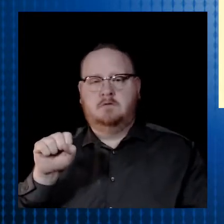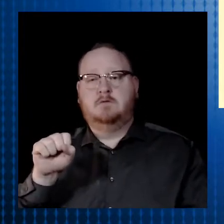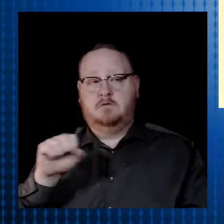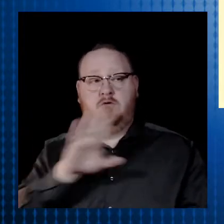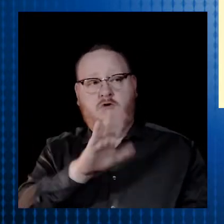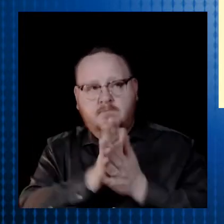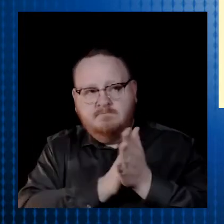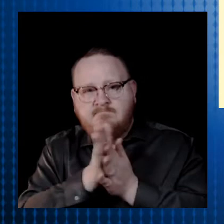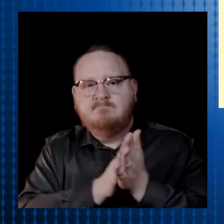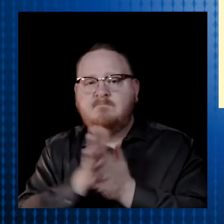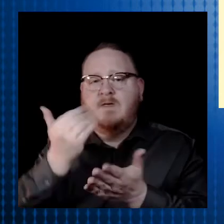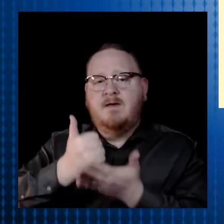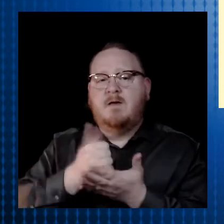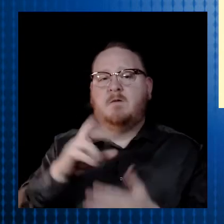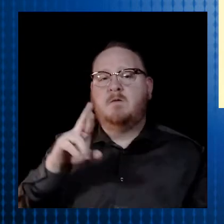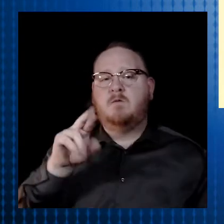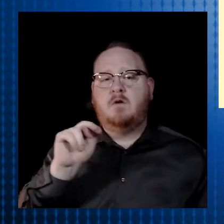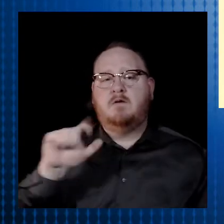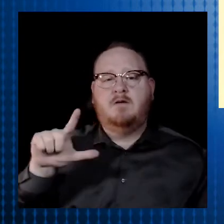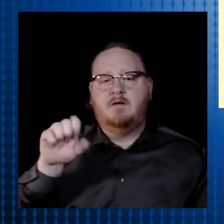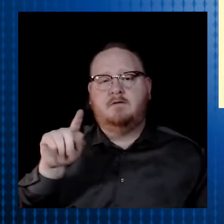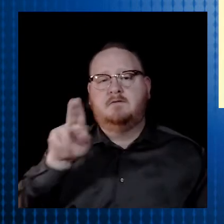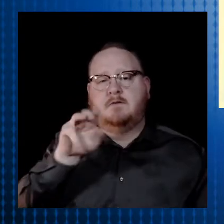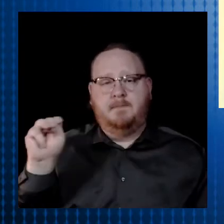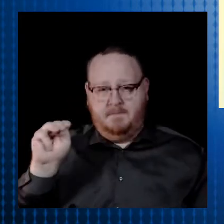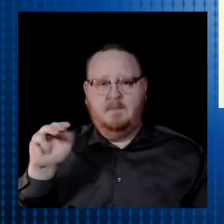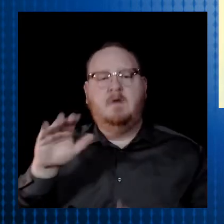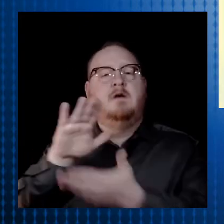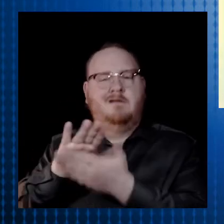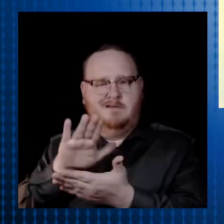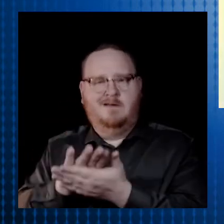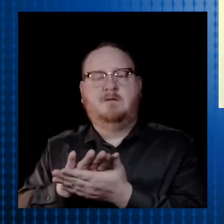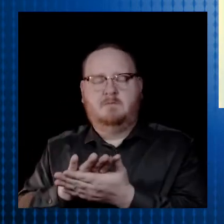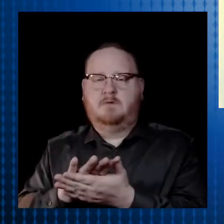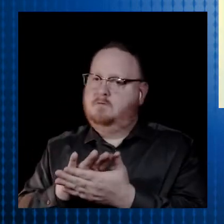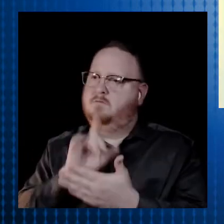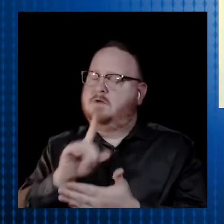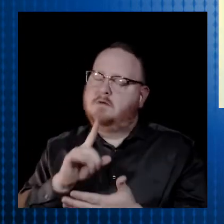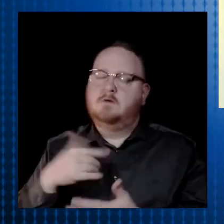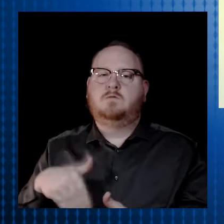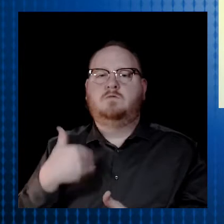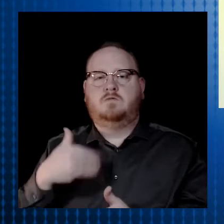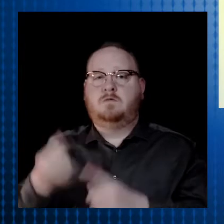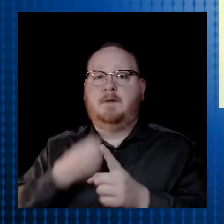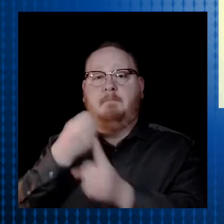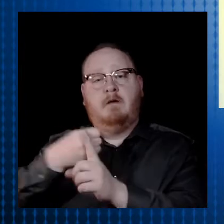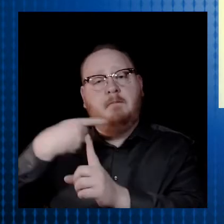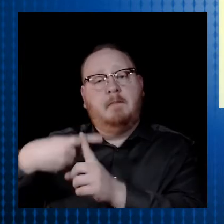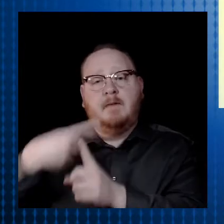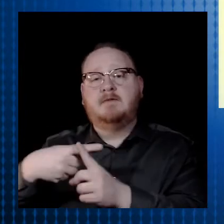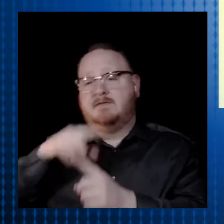Academy become a Capturing Kids' Hearts National Showcase School through building relational